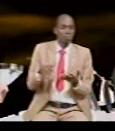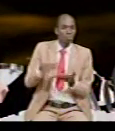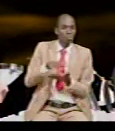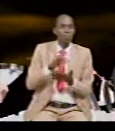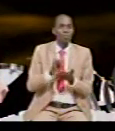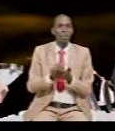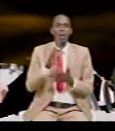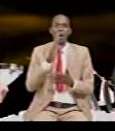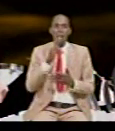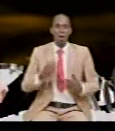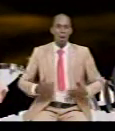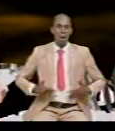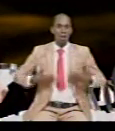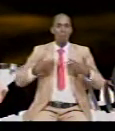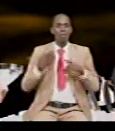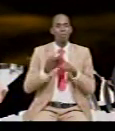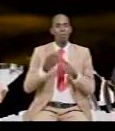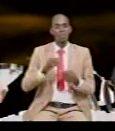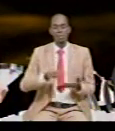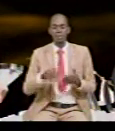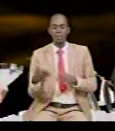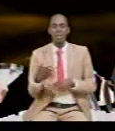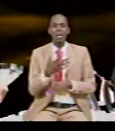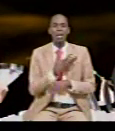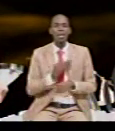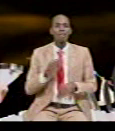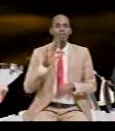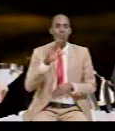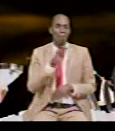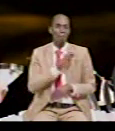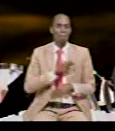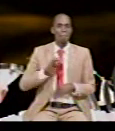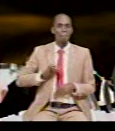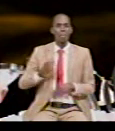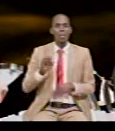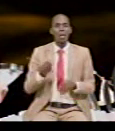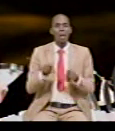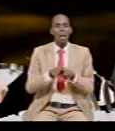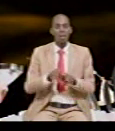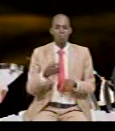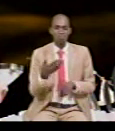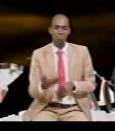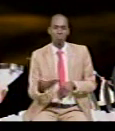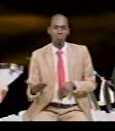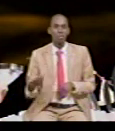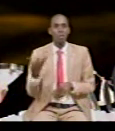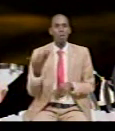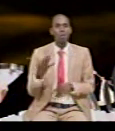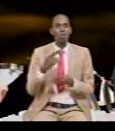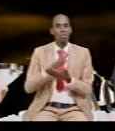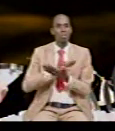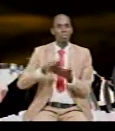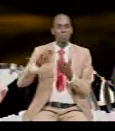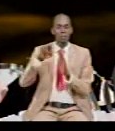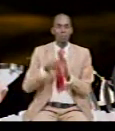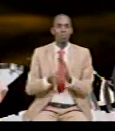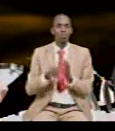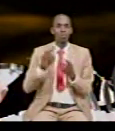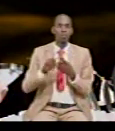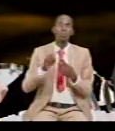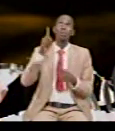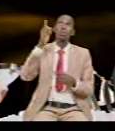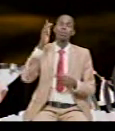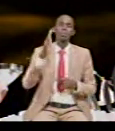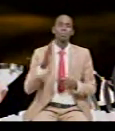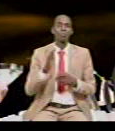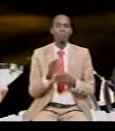are alive from the dead, and your members as instruments of righteousness unto